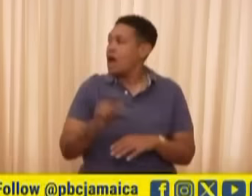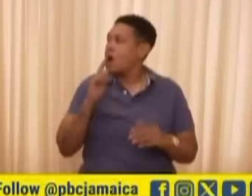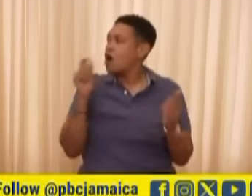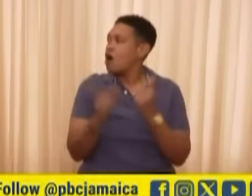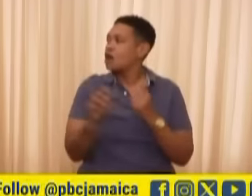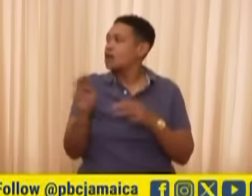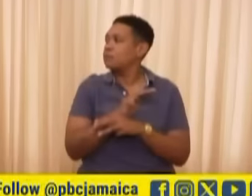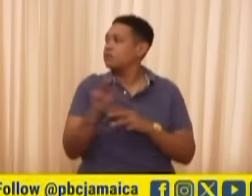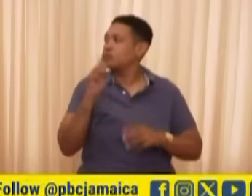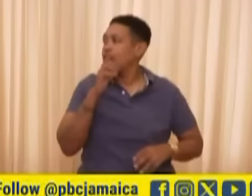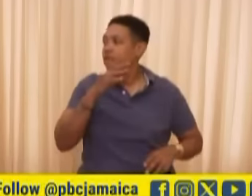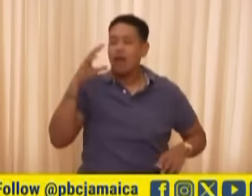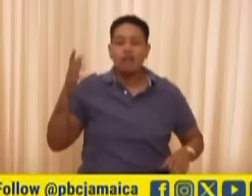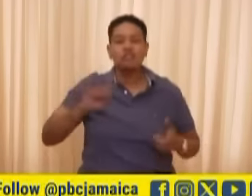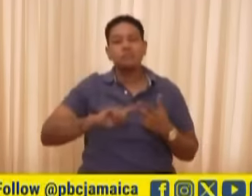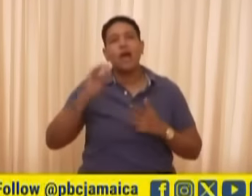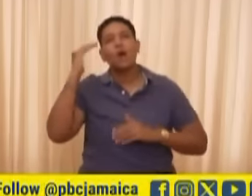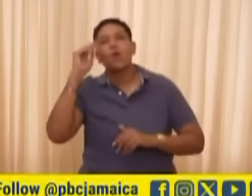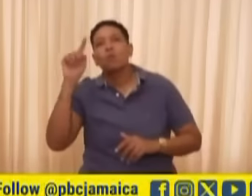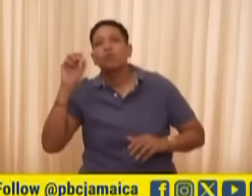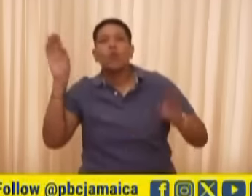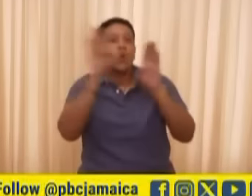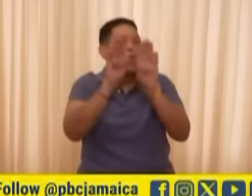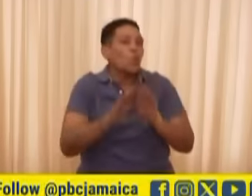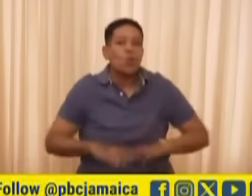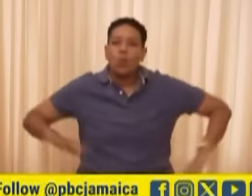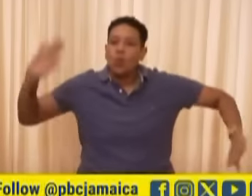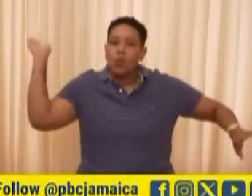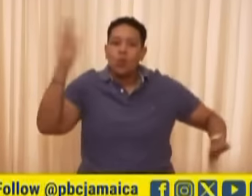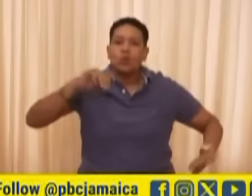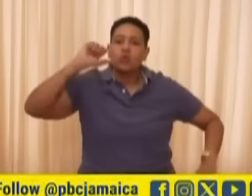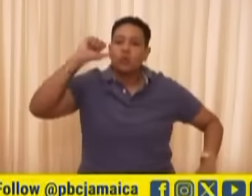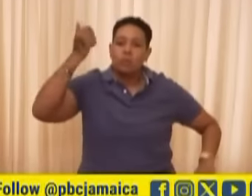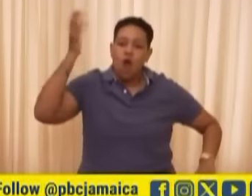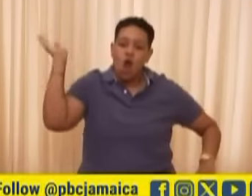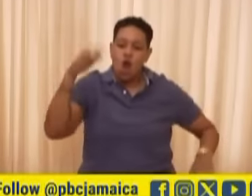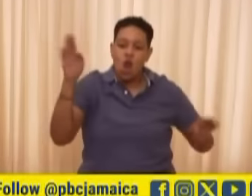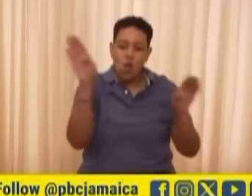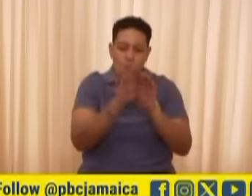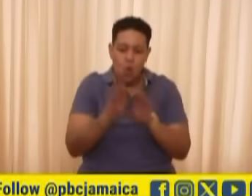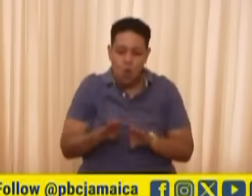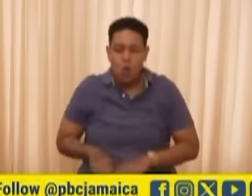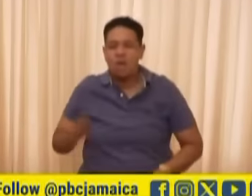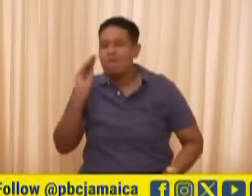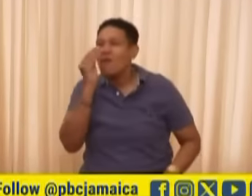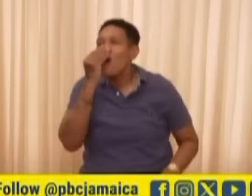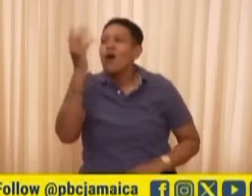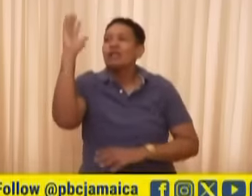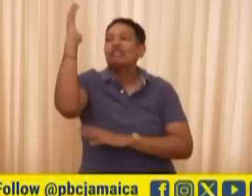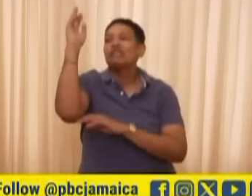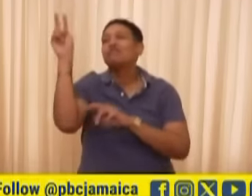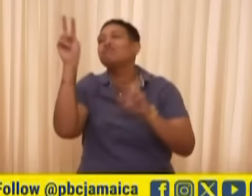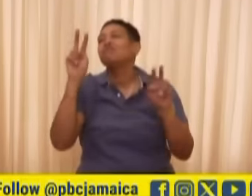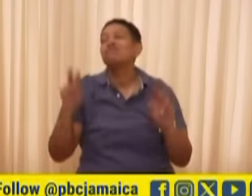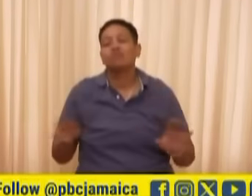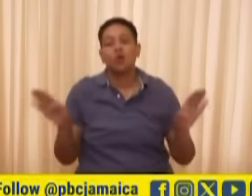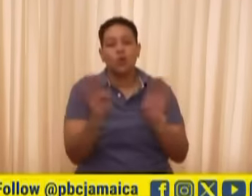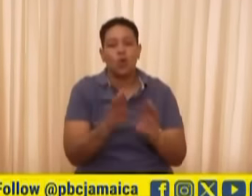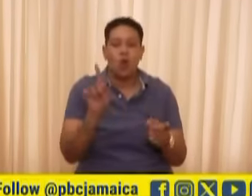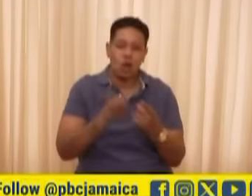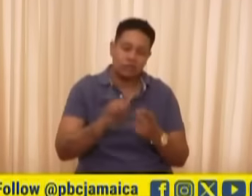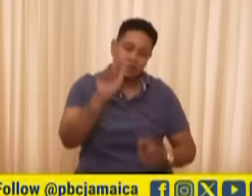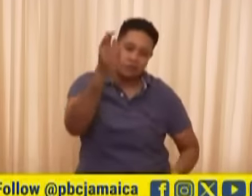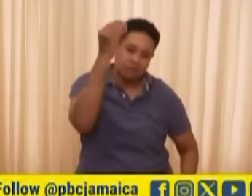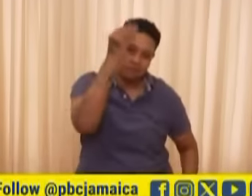Ministry of Agriculture. So as of tomorrow, all our botanical gardens will be closed until further